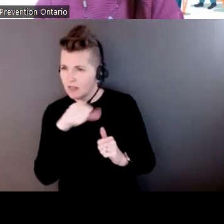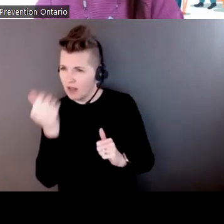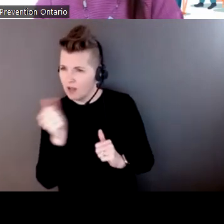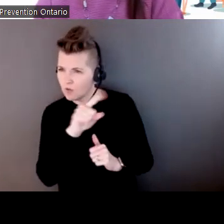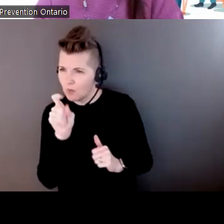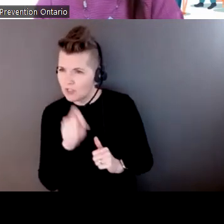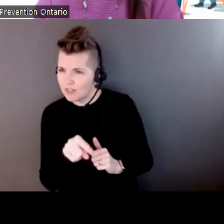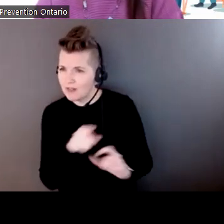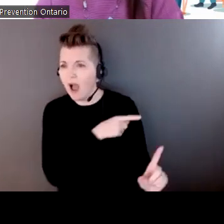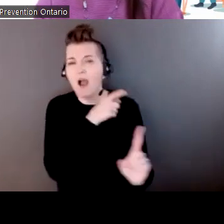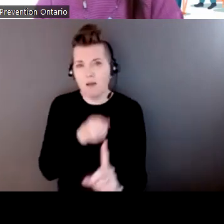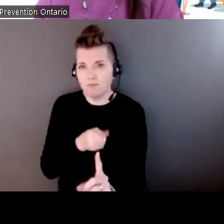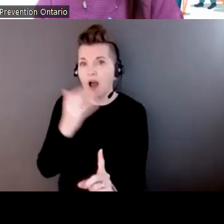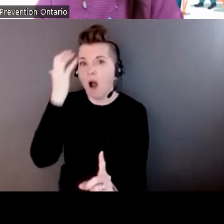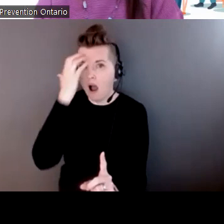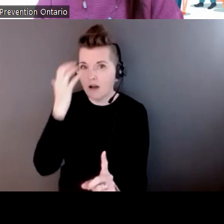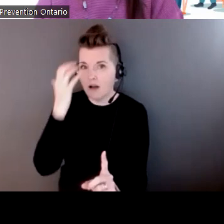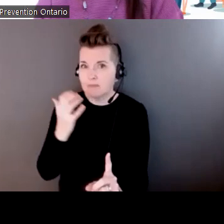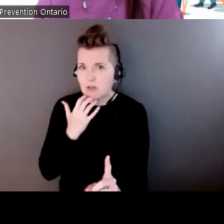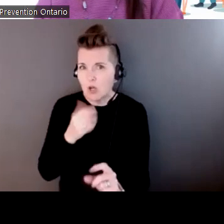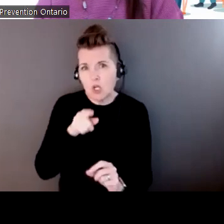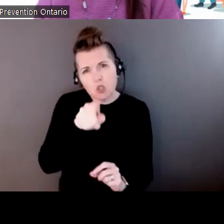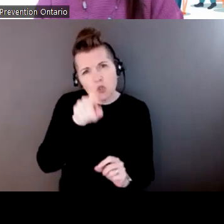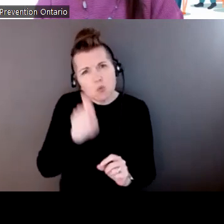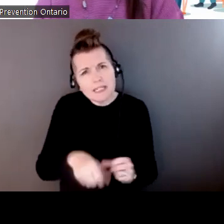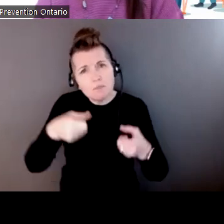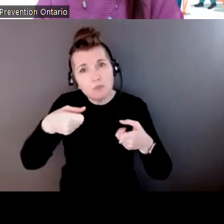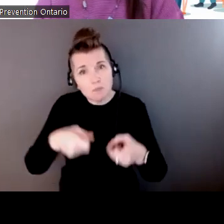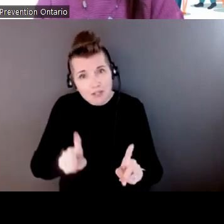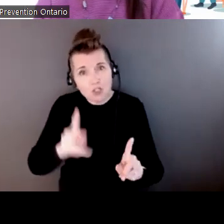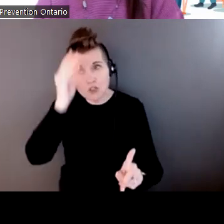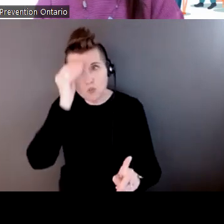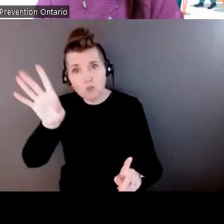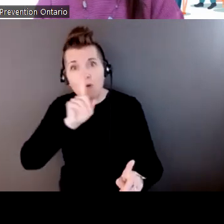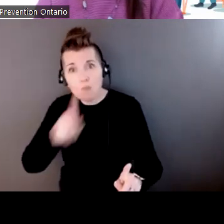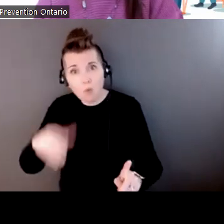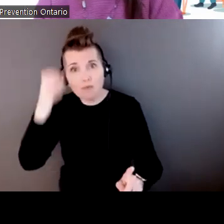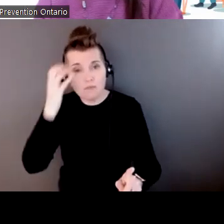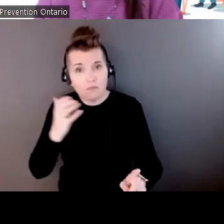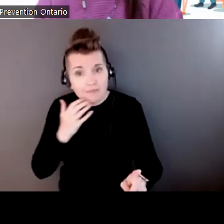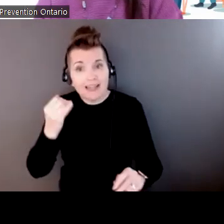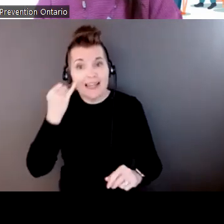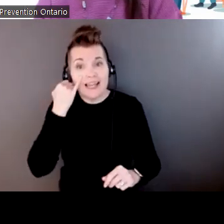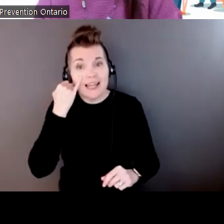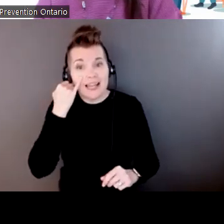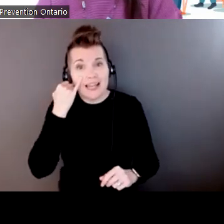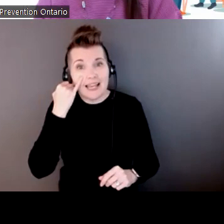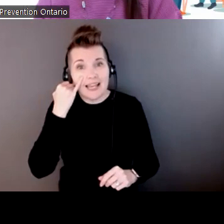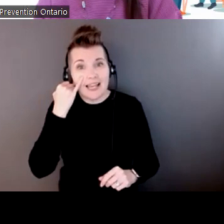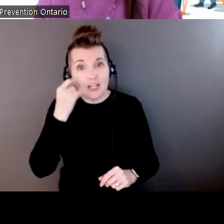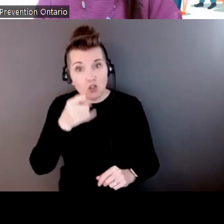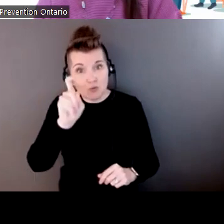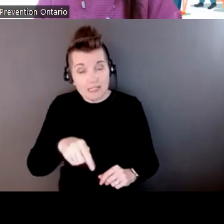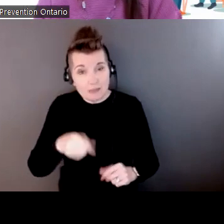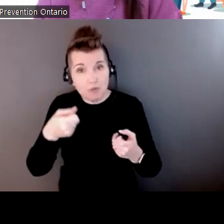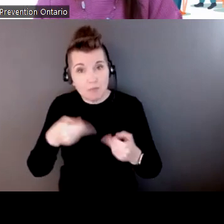hospital. Do you need consent to report hospital if the information, like to forward to anybody in the hospital? Do you need consent to do